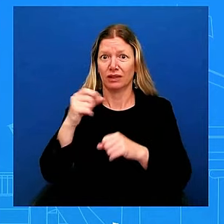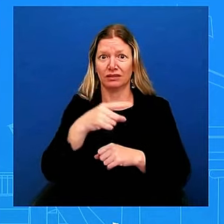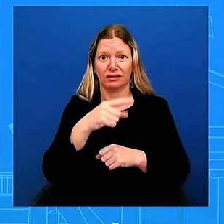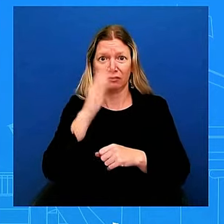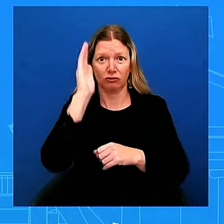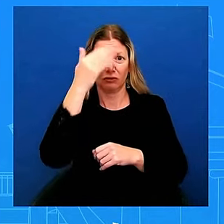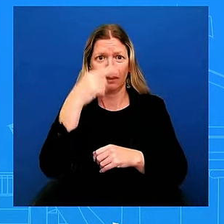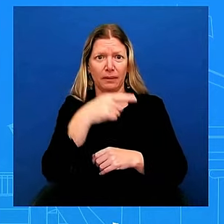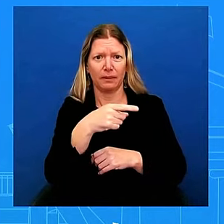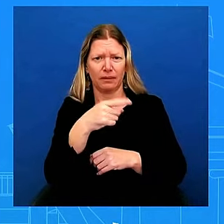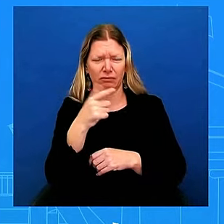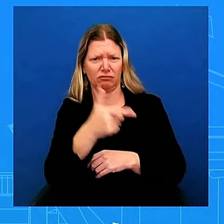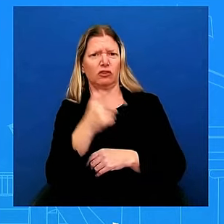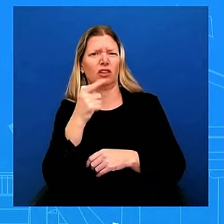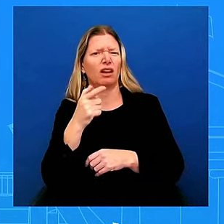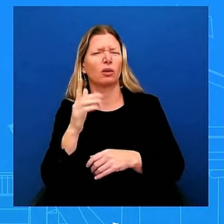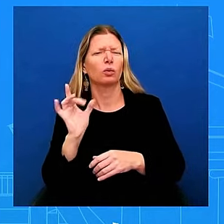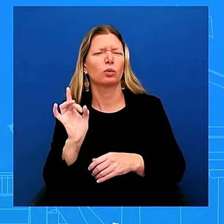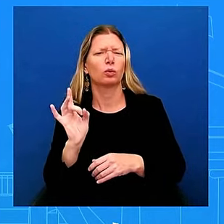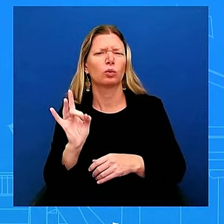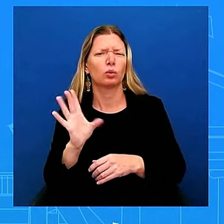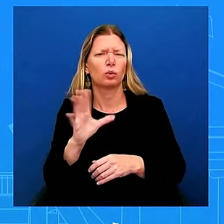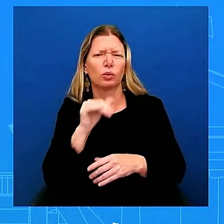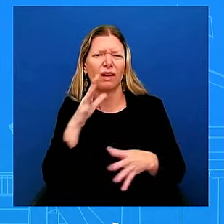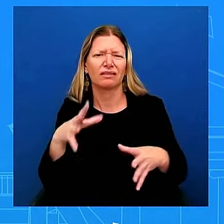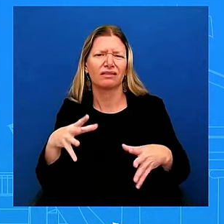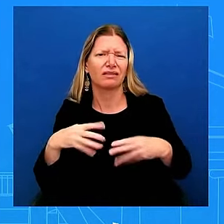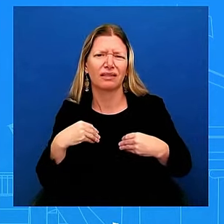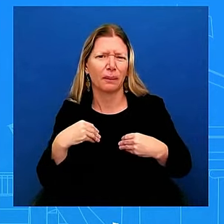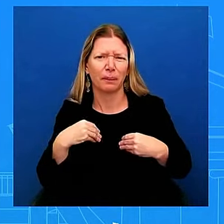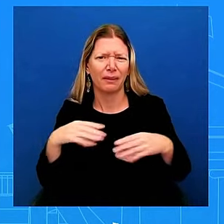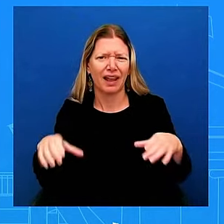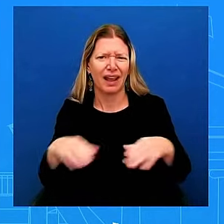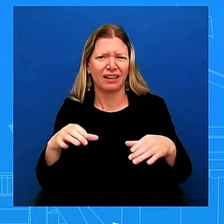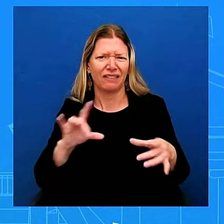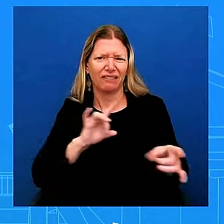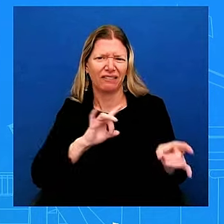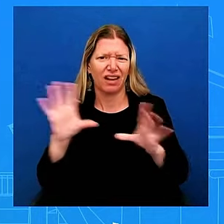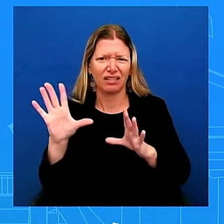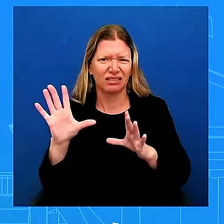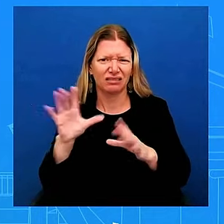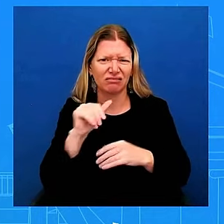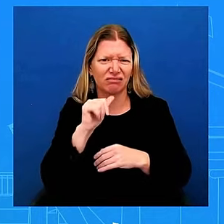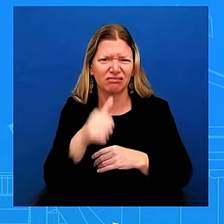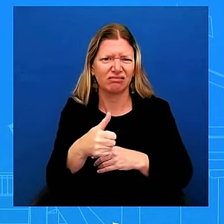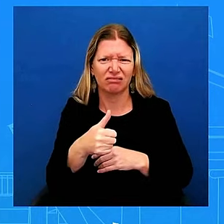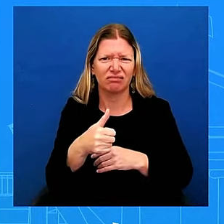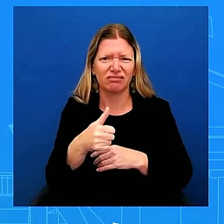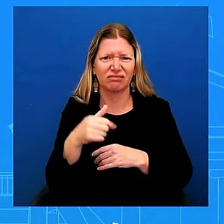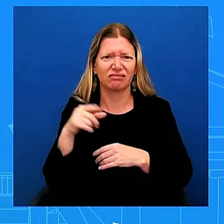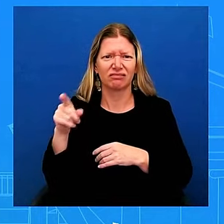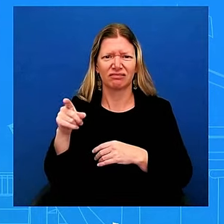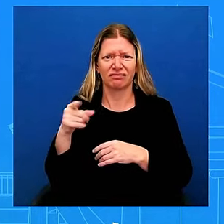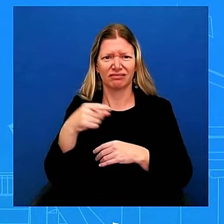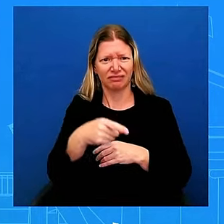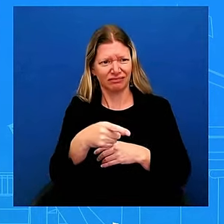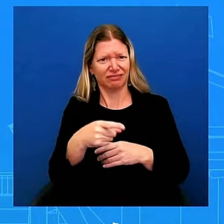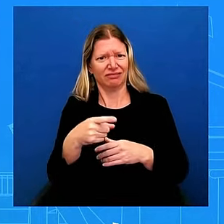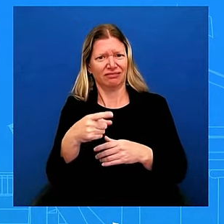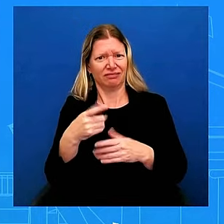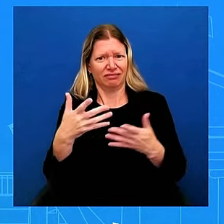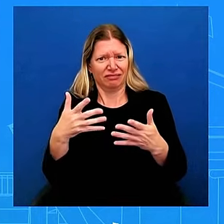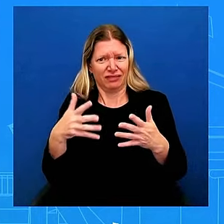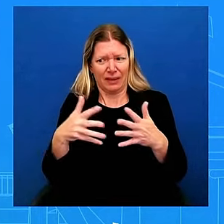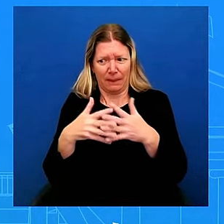simply exercising his freedom to support the candidate of his choosing. We must not go down